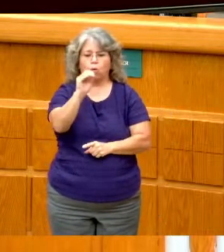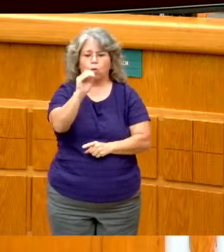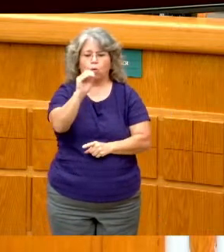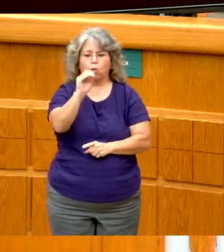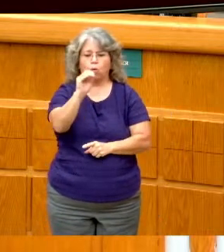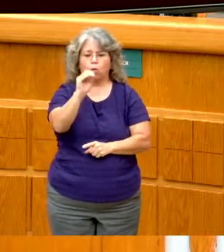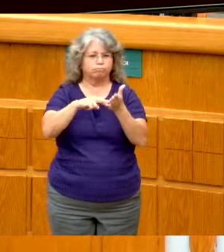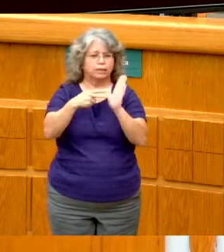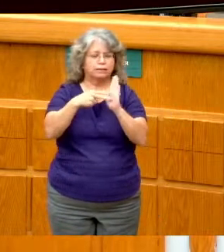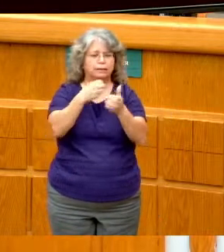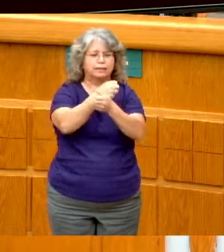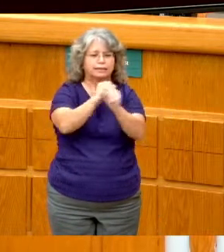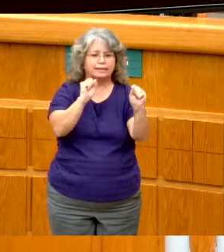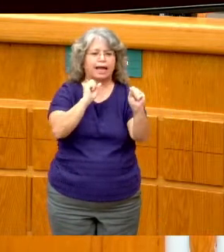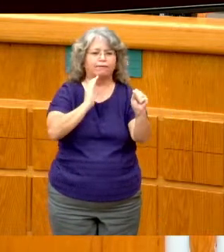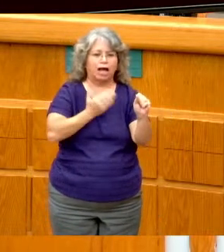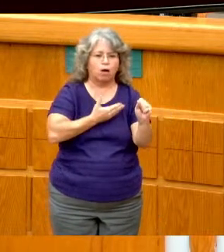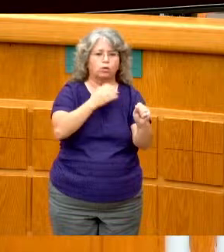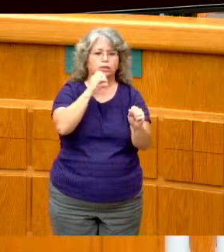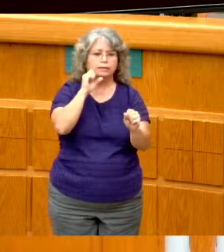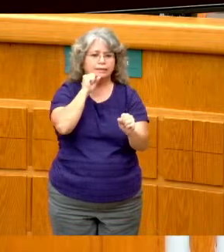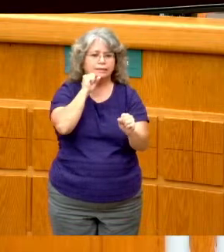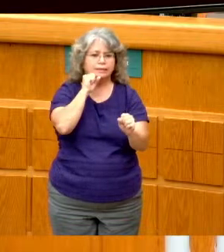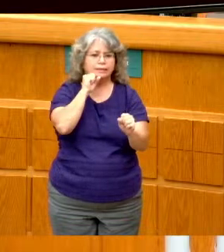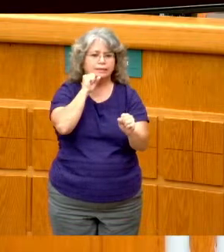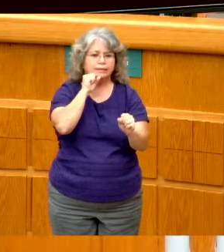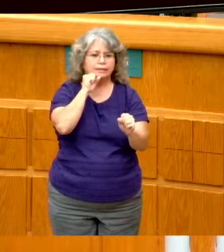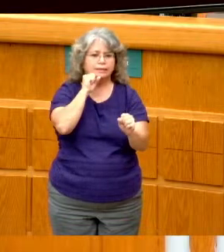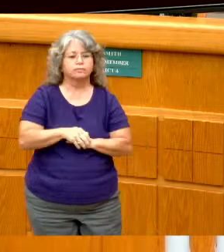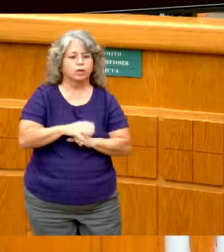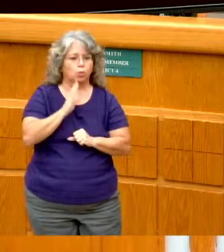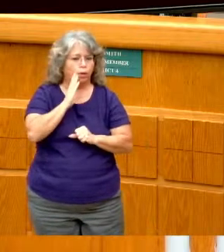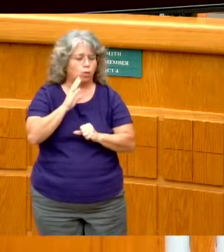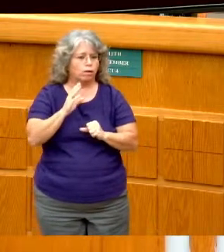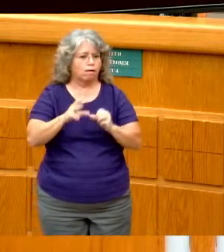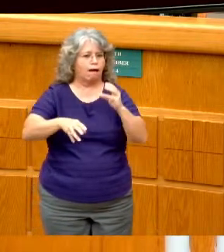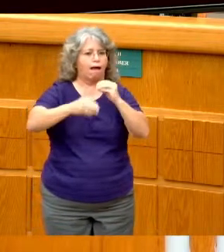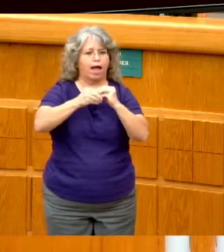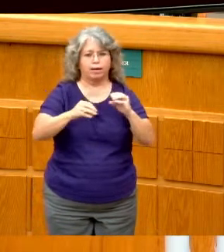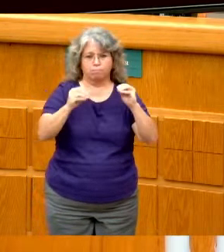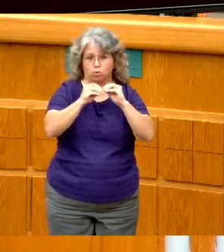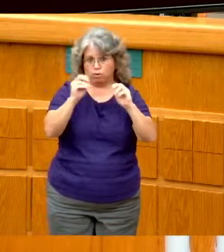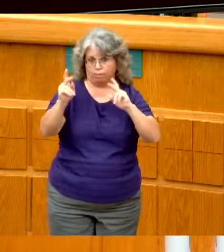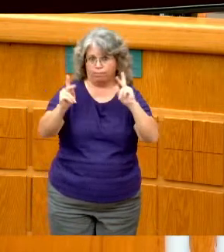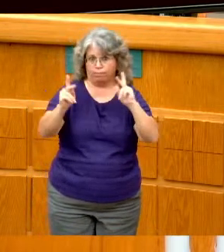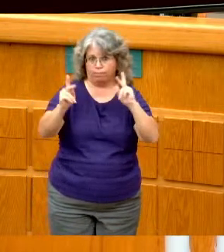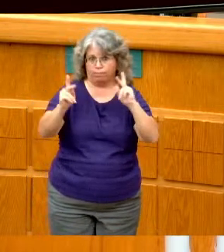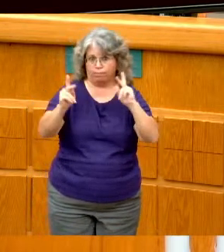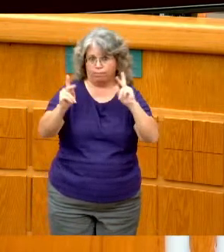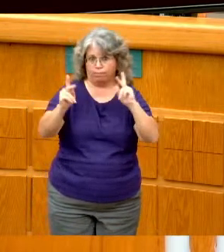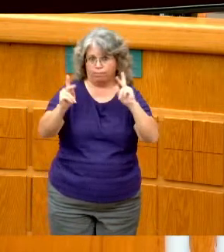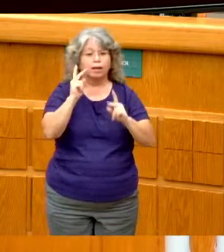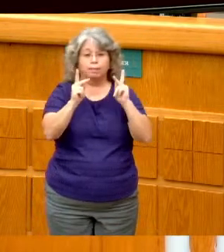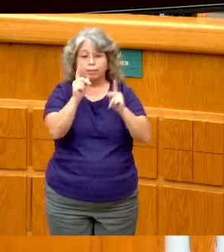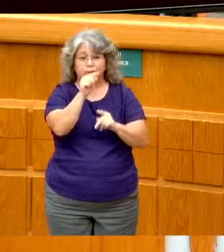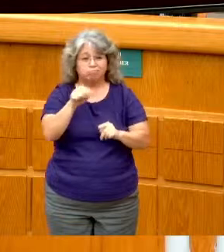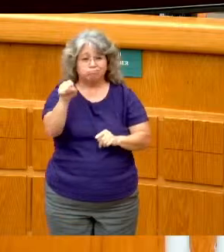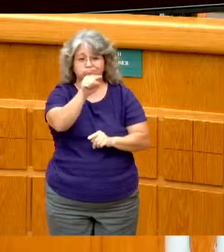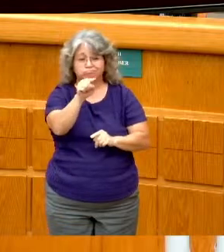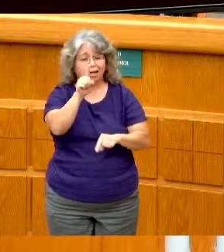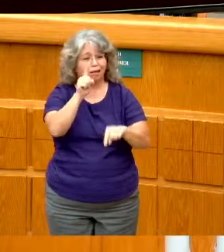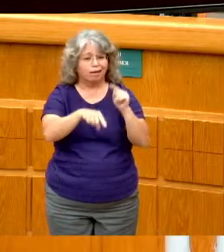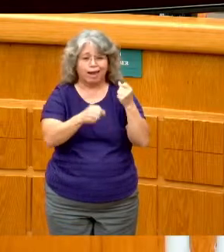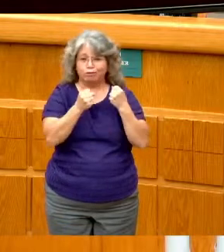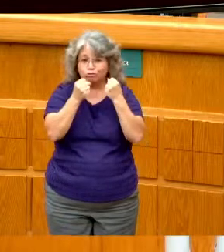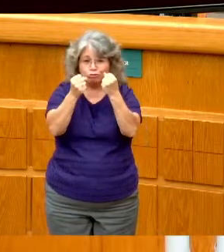For residents who cannot drive or who do not have a vehicle, we will bring the SOS program to